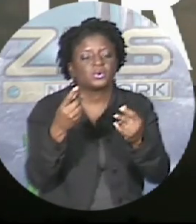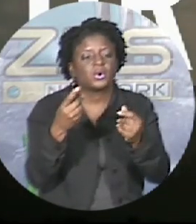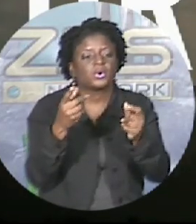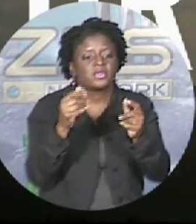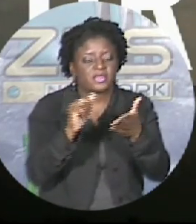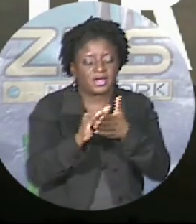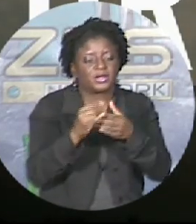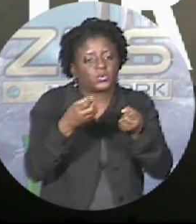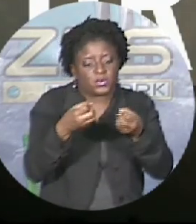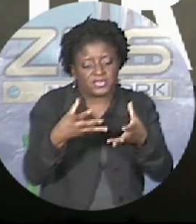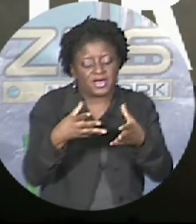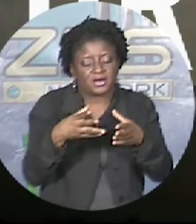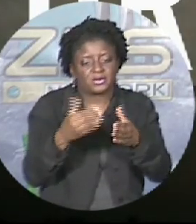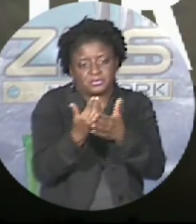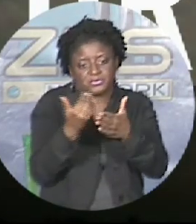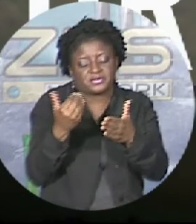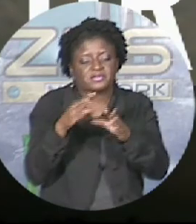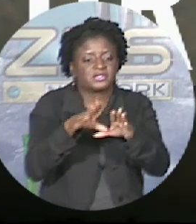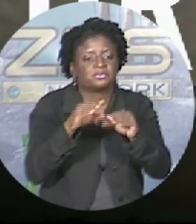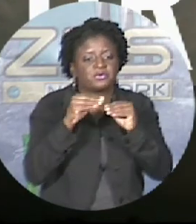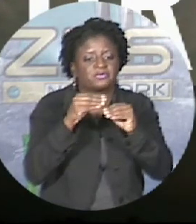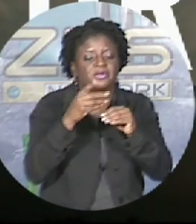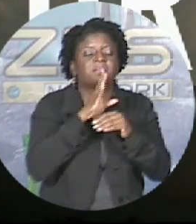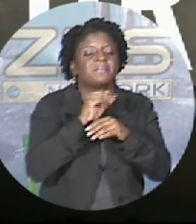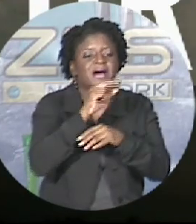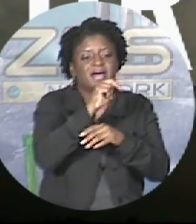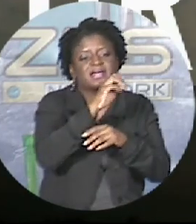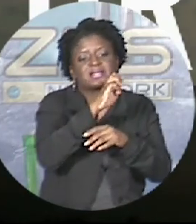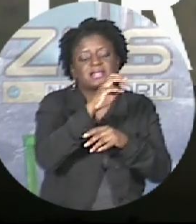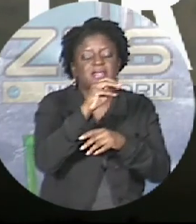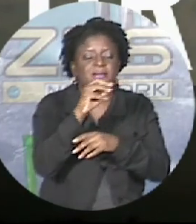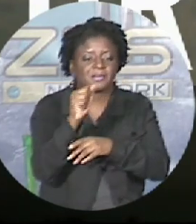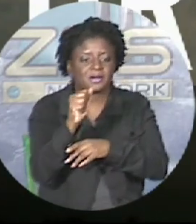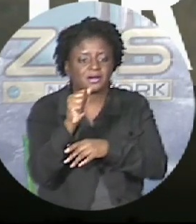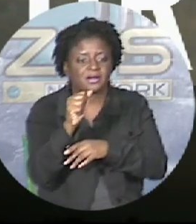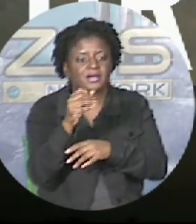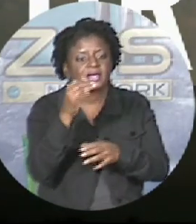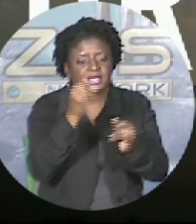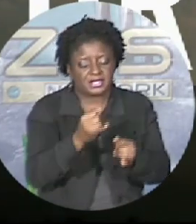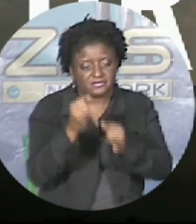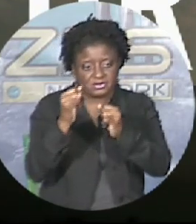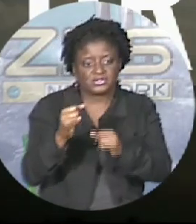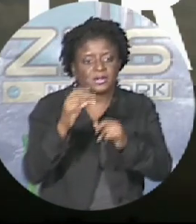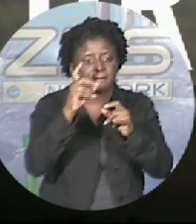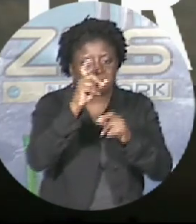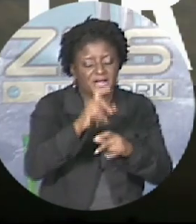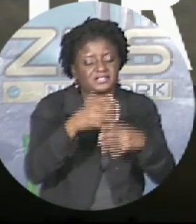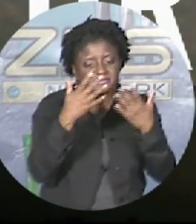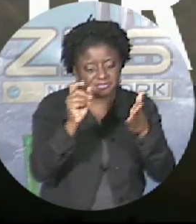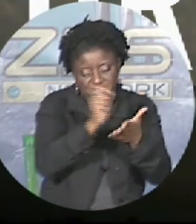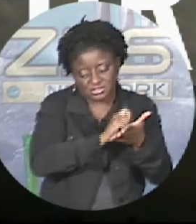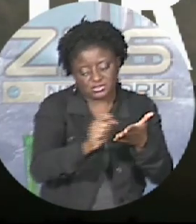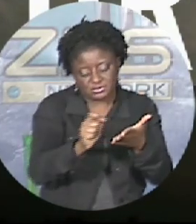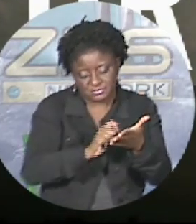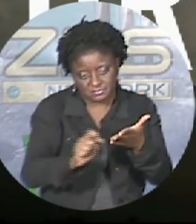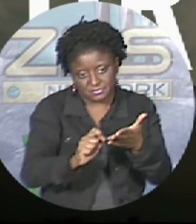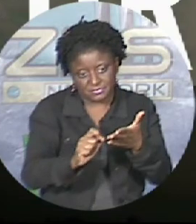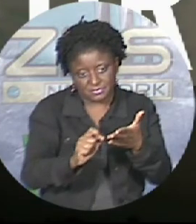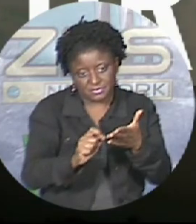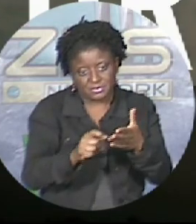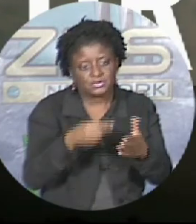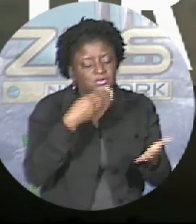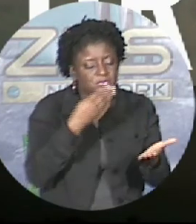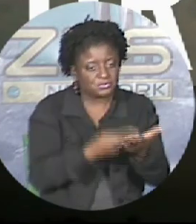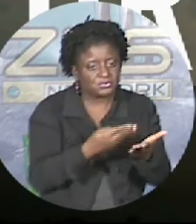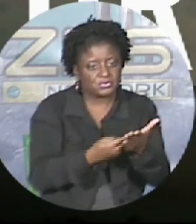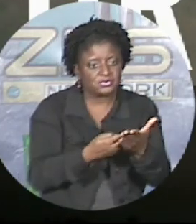is less than $10,000. In these instances, individuals must complete a NEMA verification of damage and request